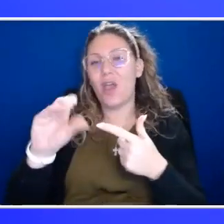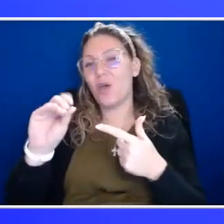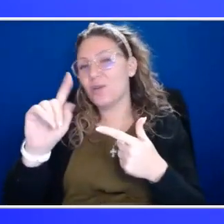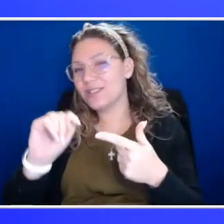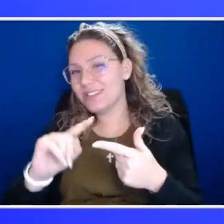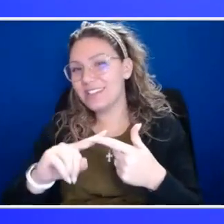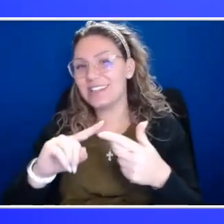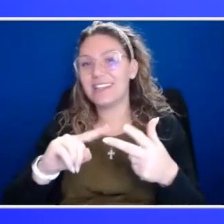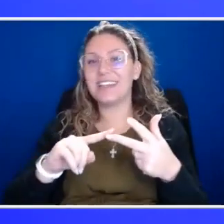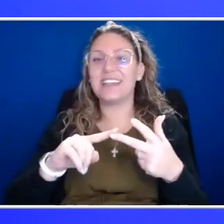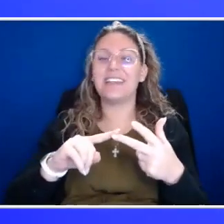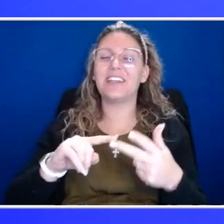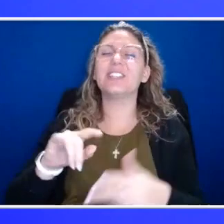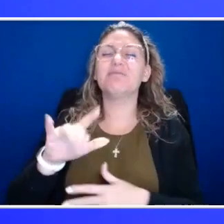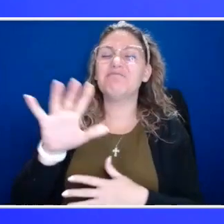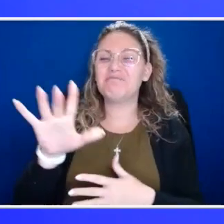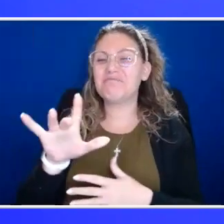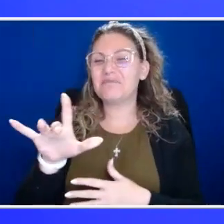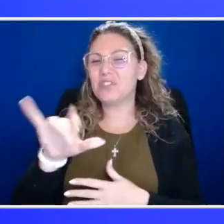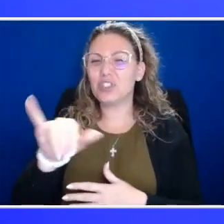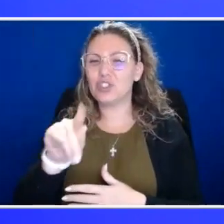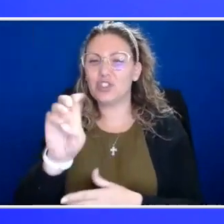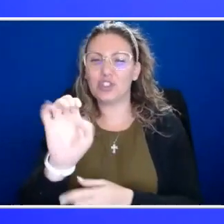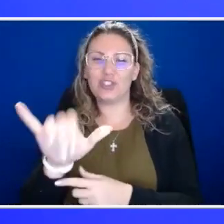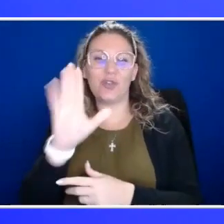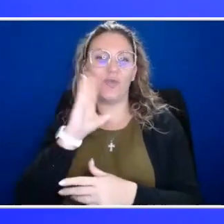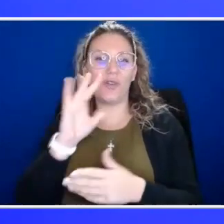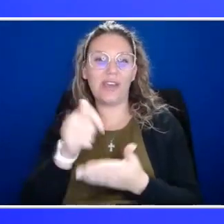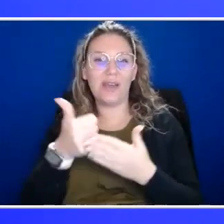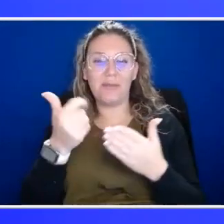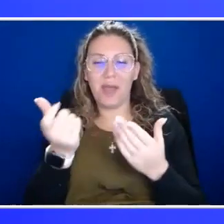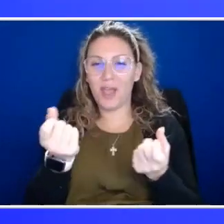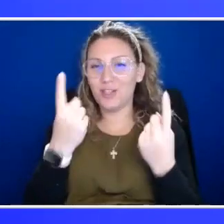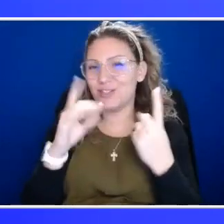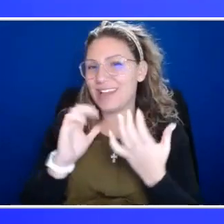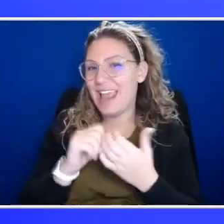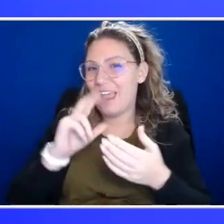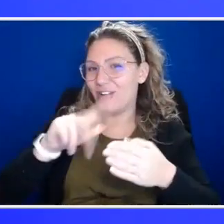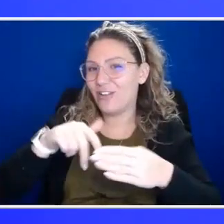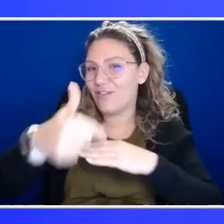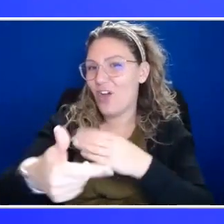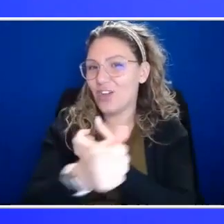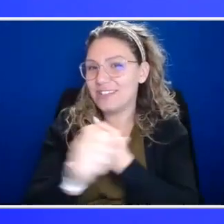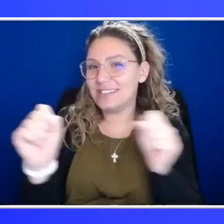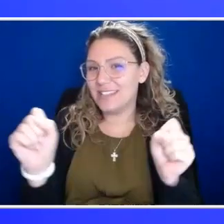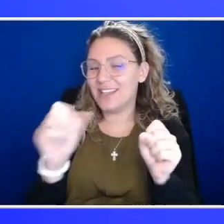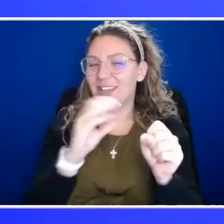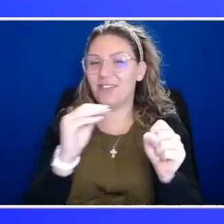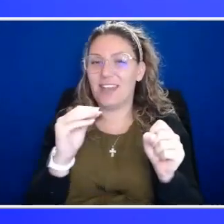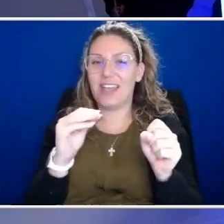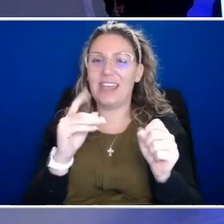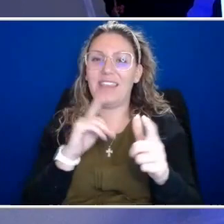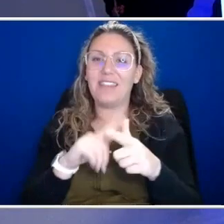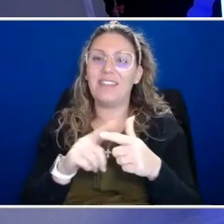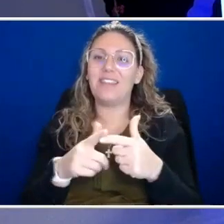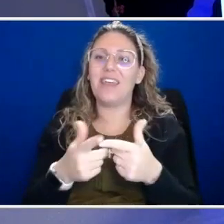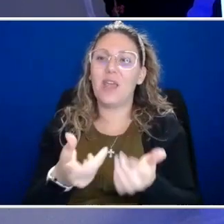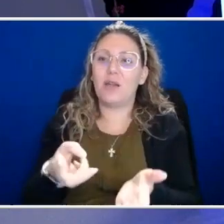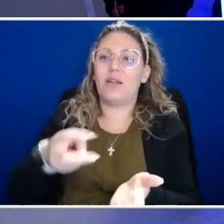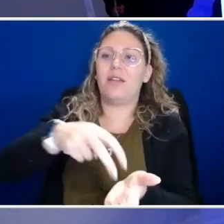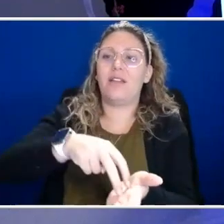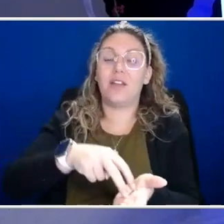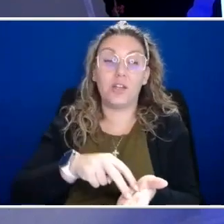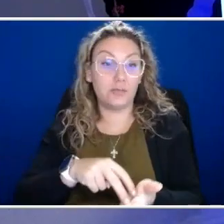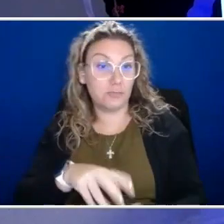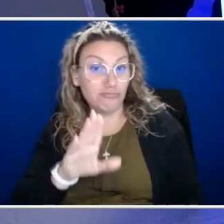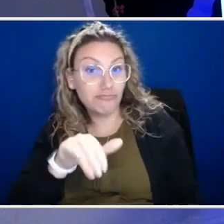going to be able to help somebody understand kind of how to fall safely and how to sort of upright yourself once that happens. Joey, any advice